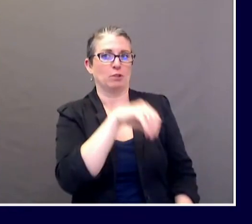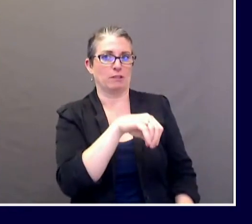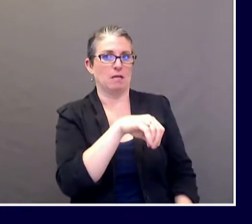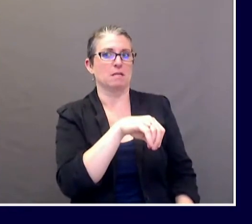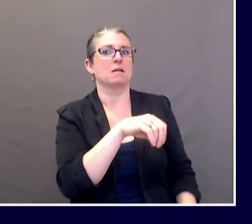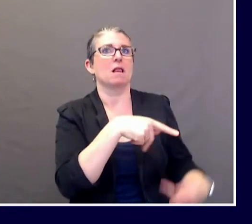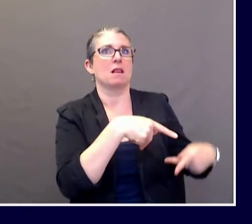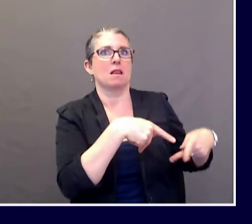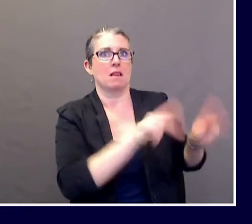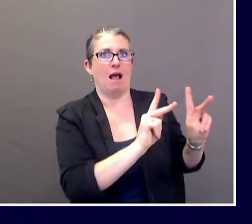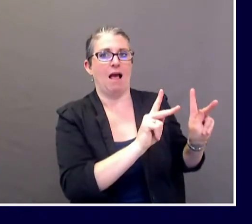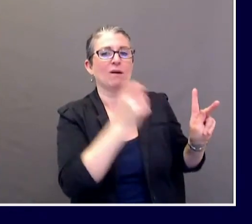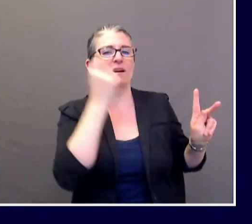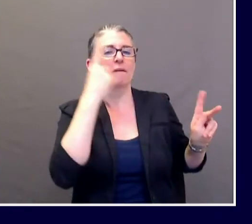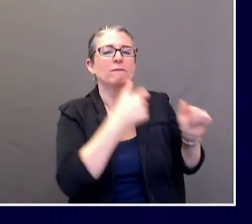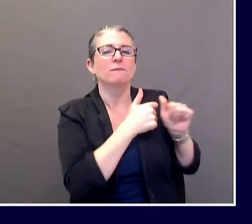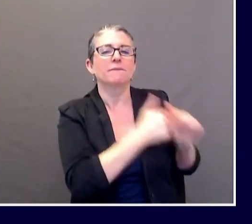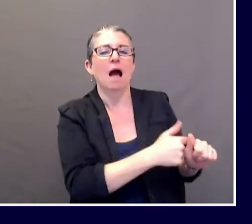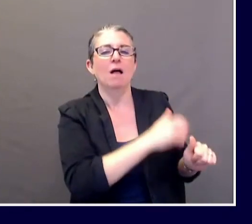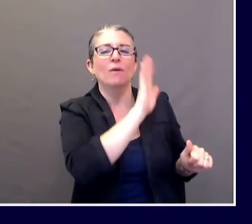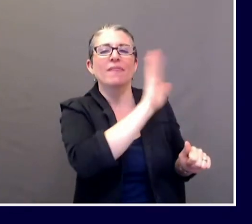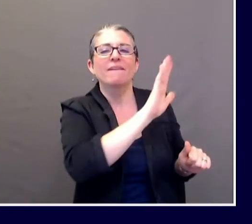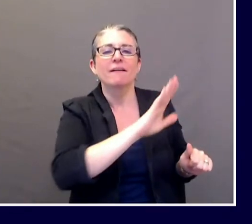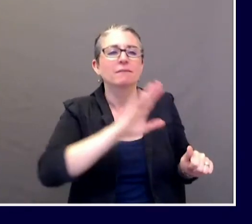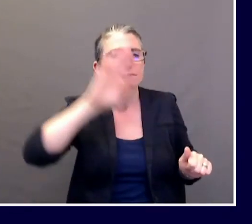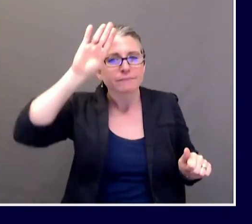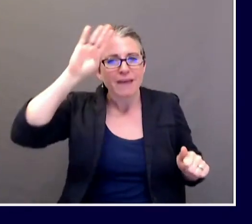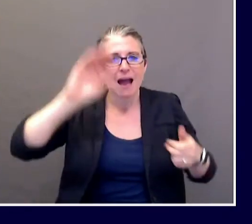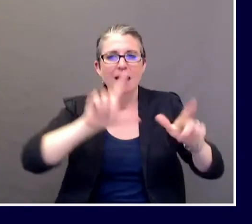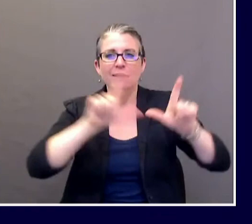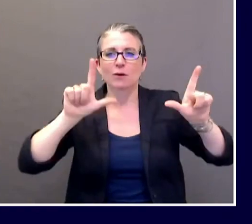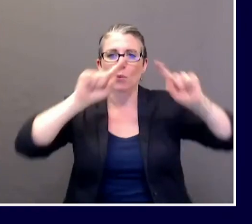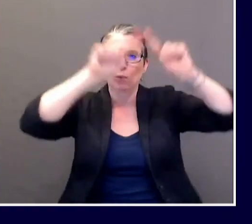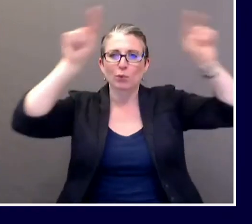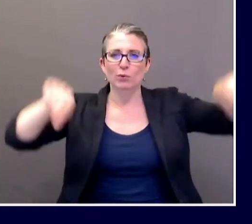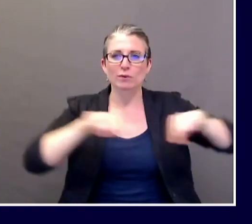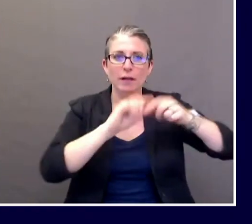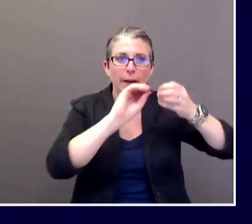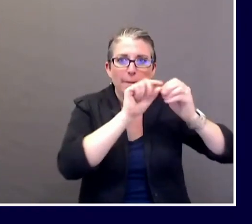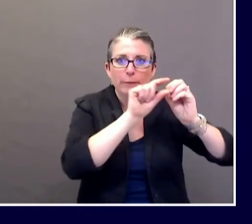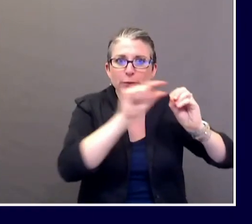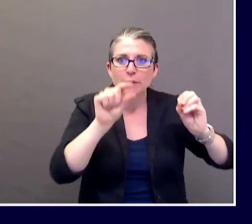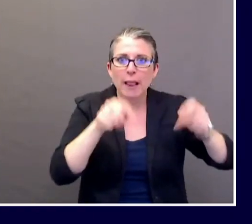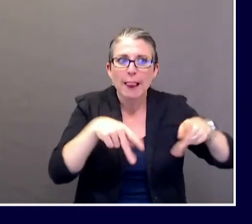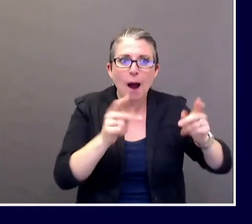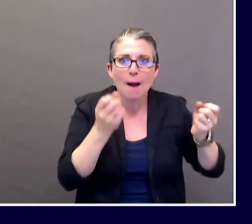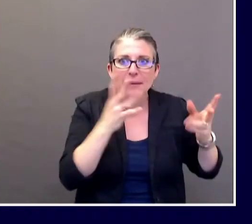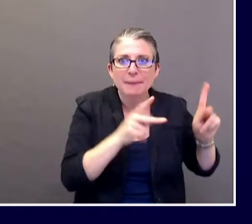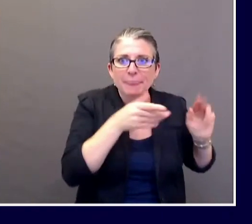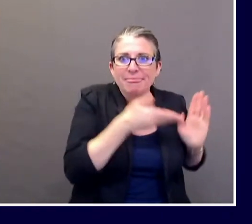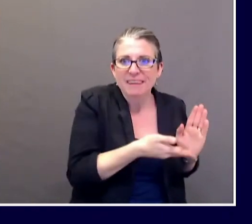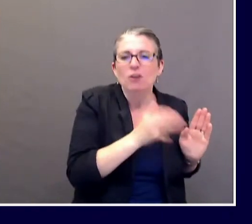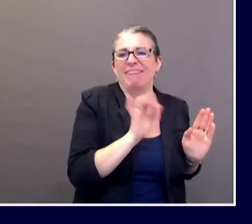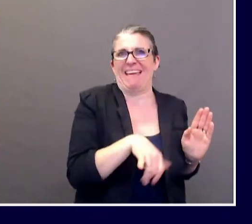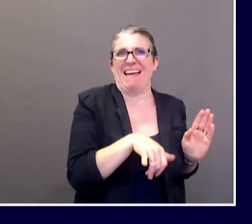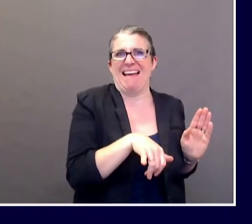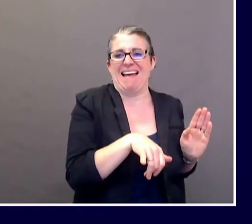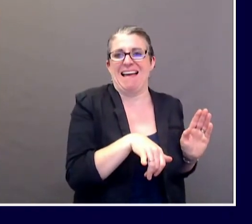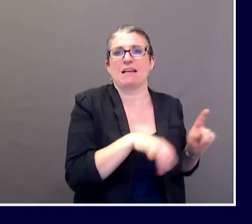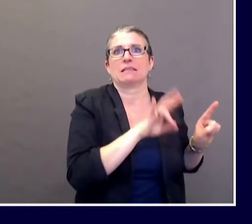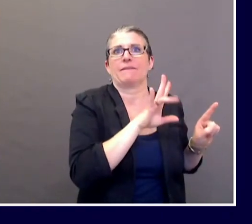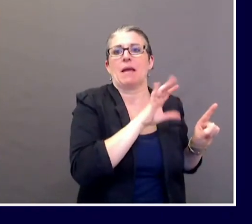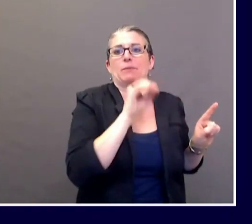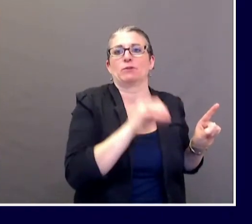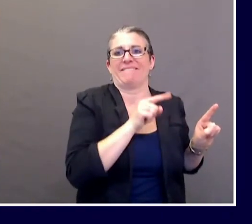going forward, if you're walking down a sidewalk and there are not a lot of other people around you, if you are sitting in an outdoor restaurant, if you're